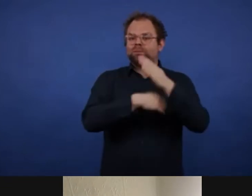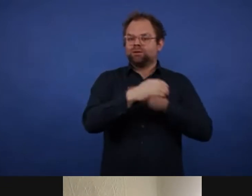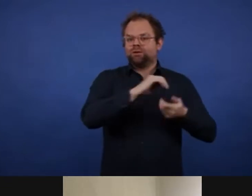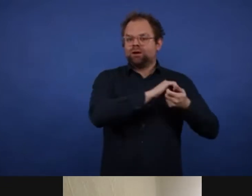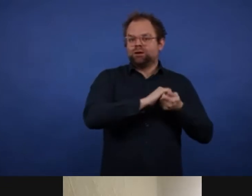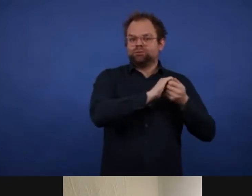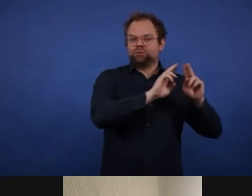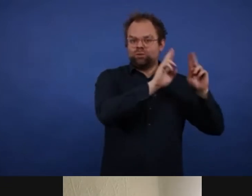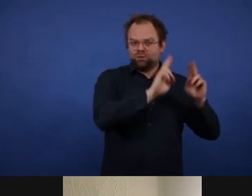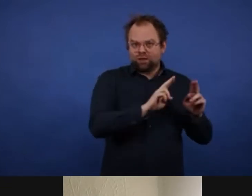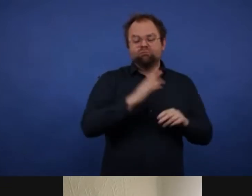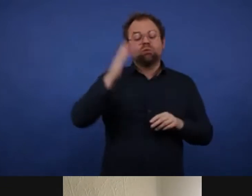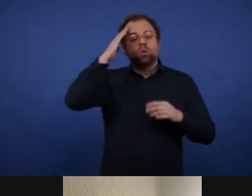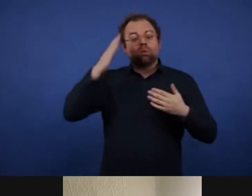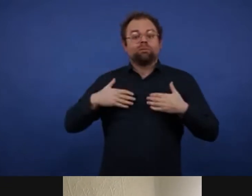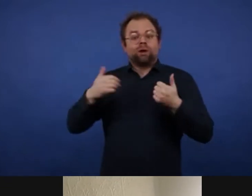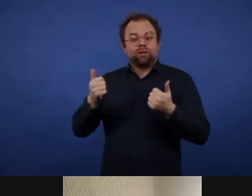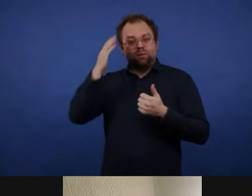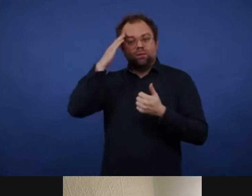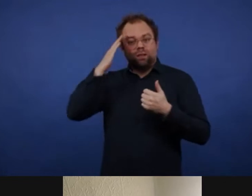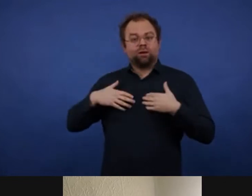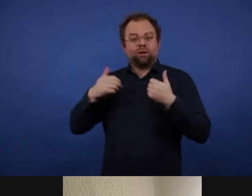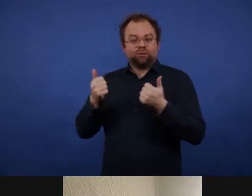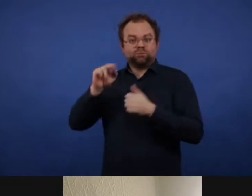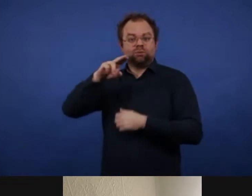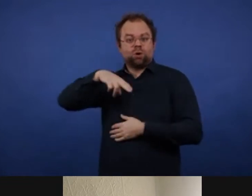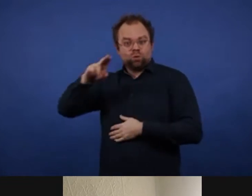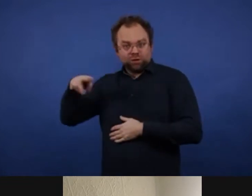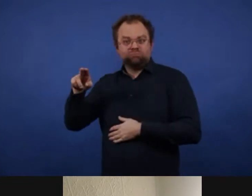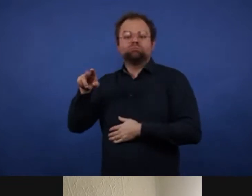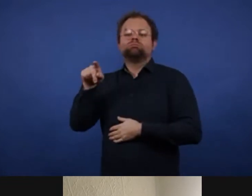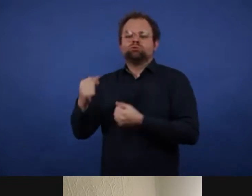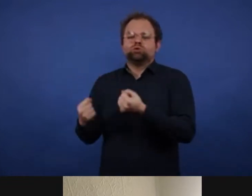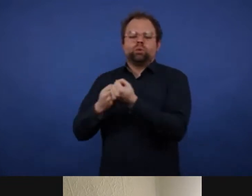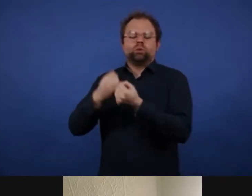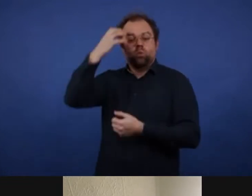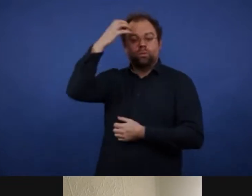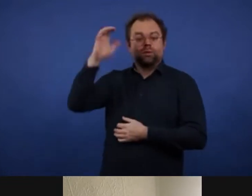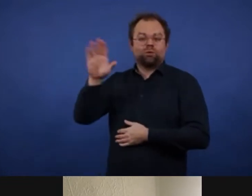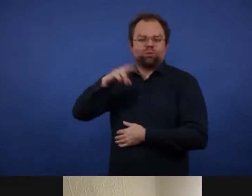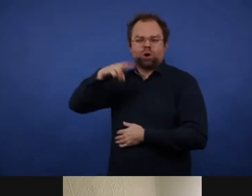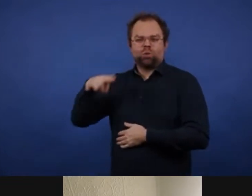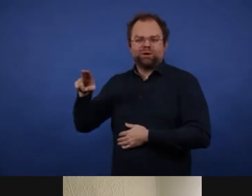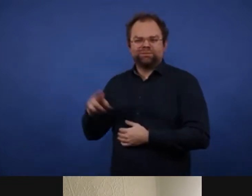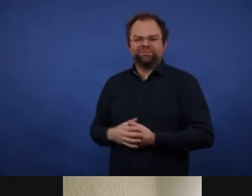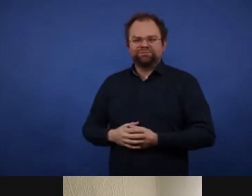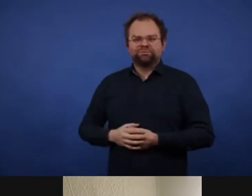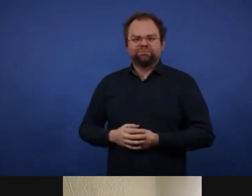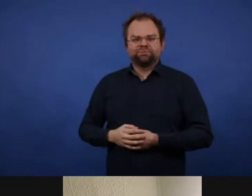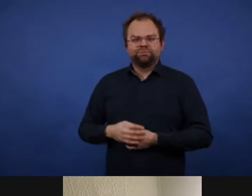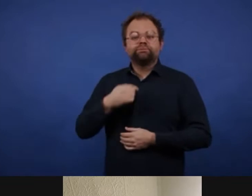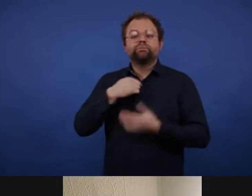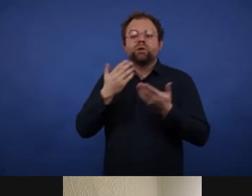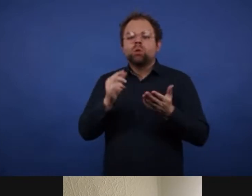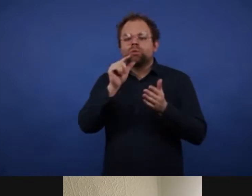There is international sign interpretation, language interpretation in English, French, and Arabic,